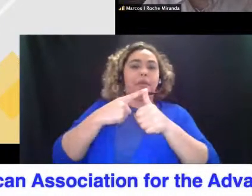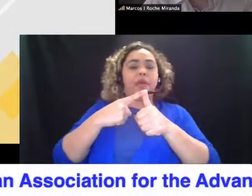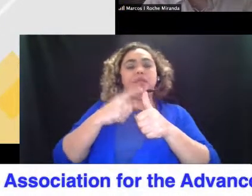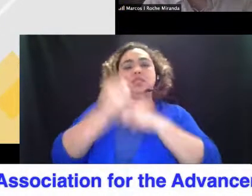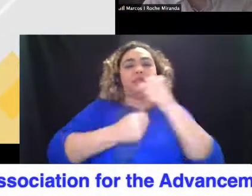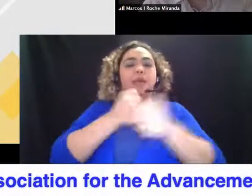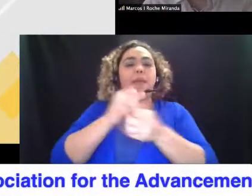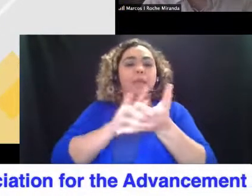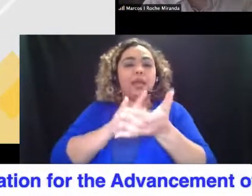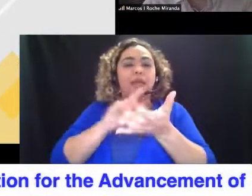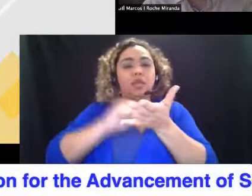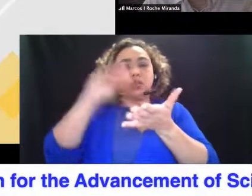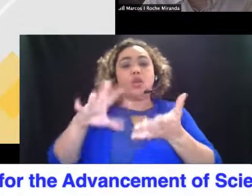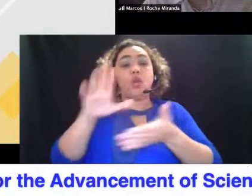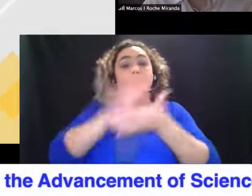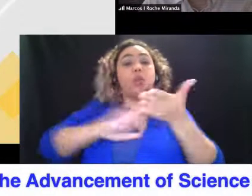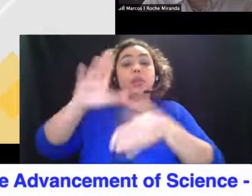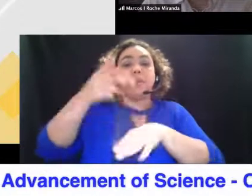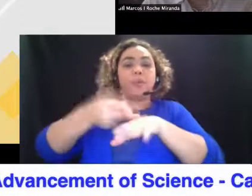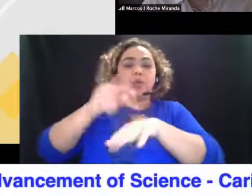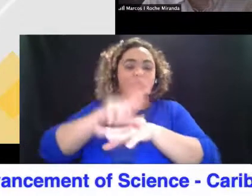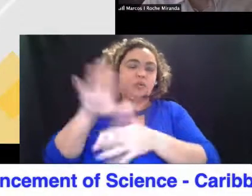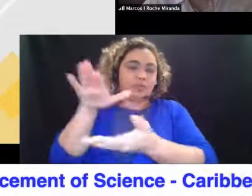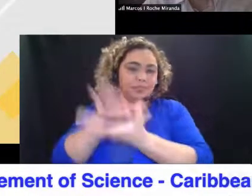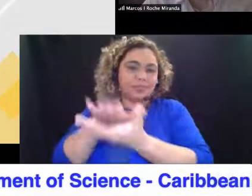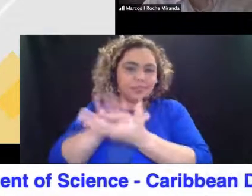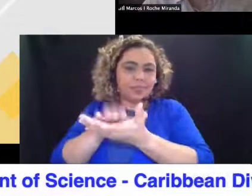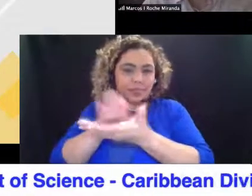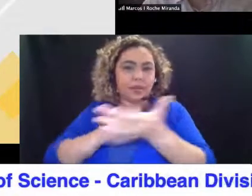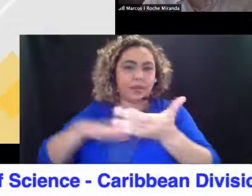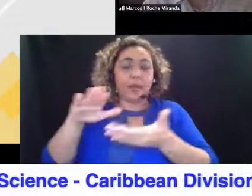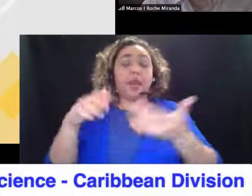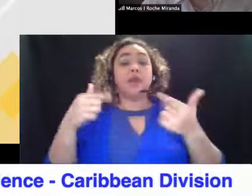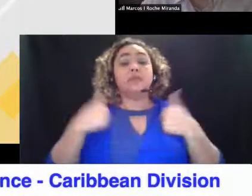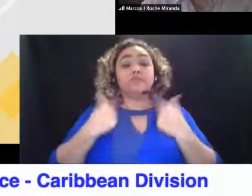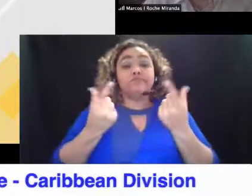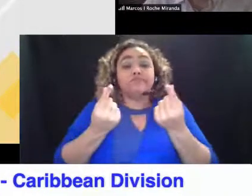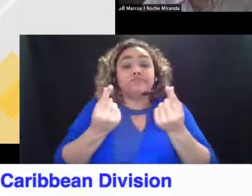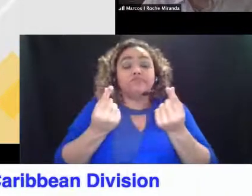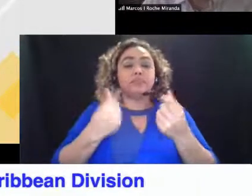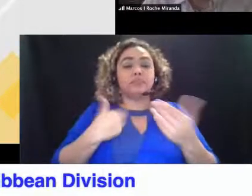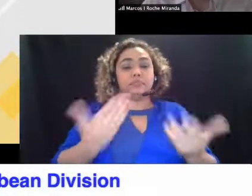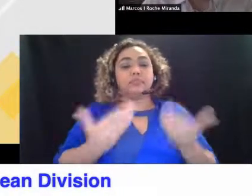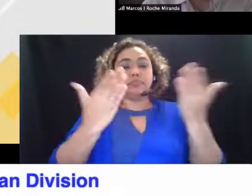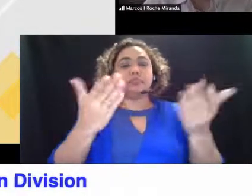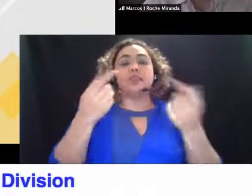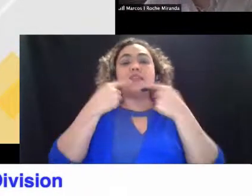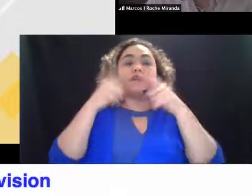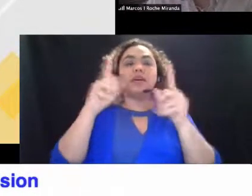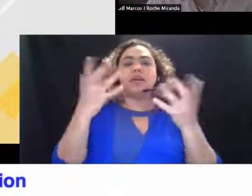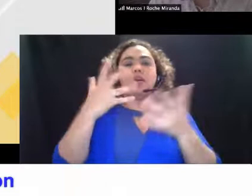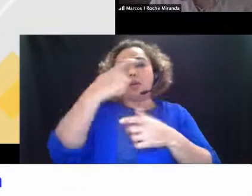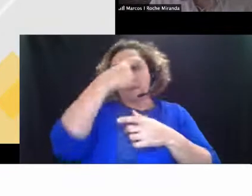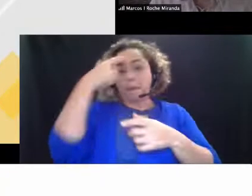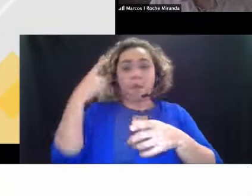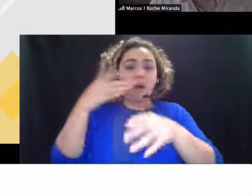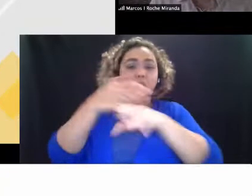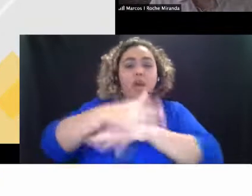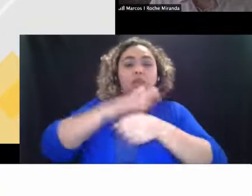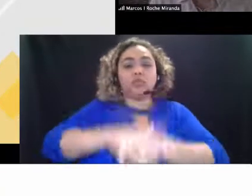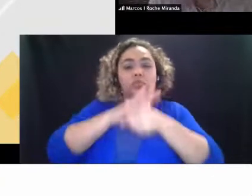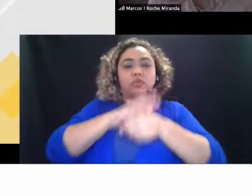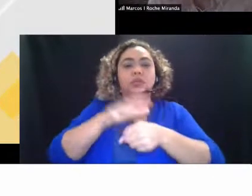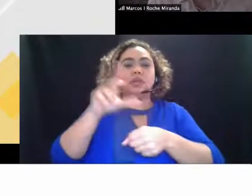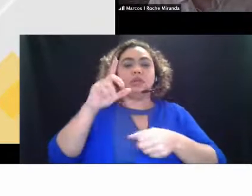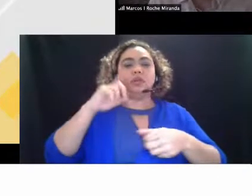the University of Puerto Rico Medical Sciences campus. Today, I'll present to you the effect of post-traumatic stress disorder